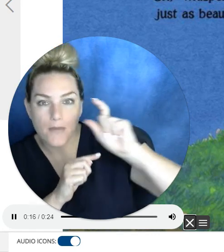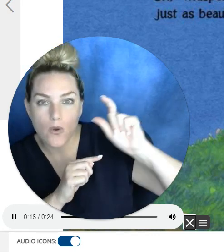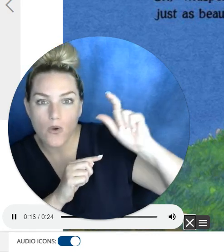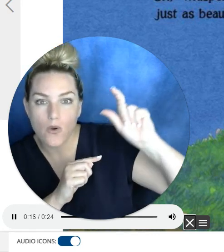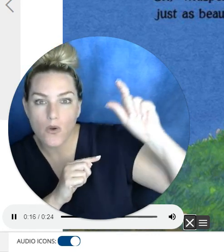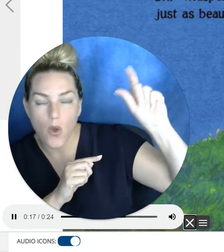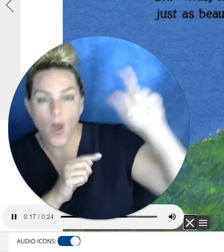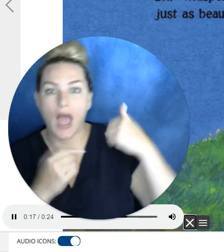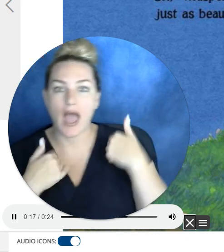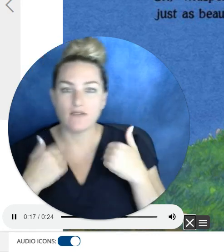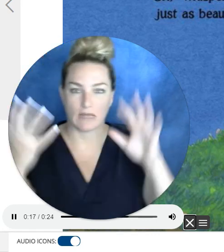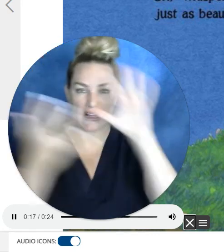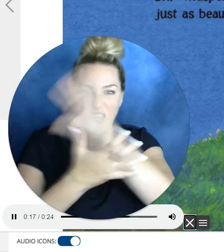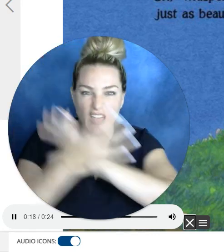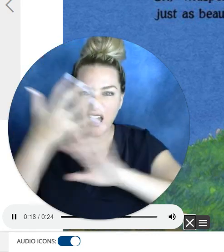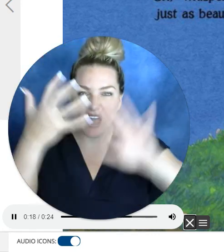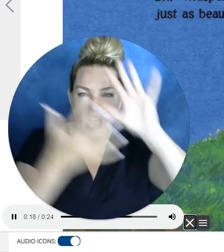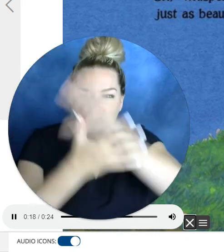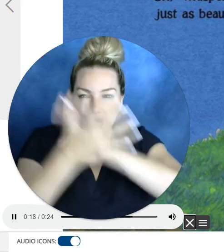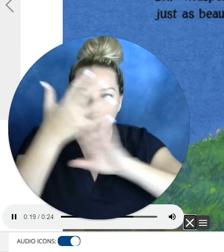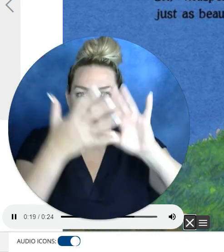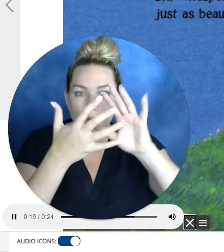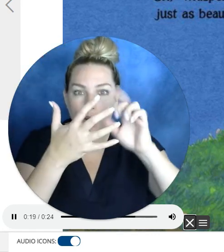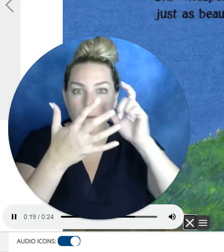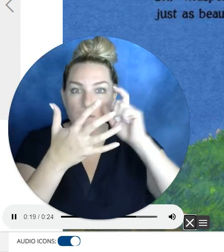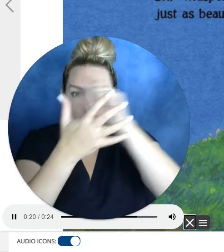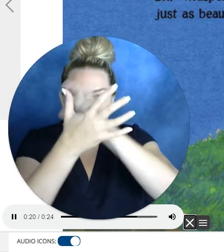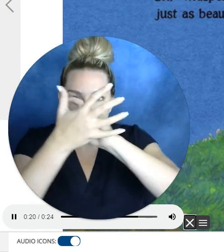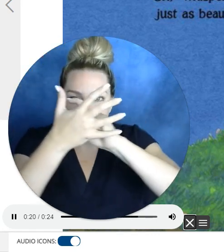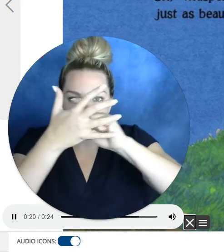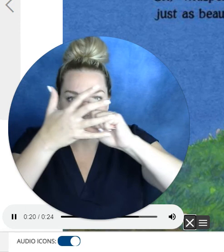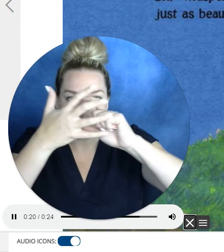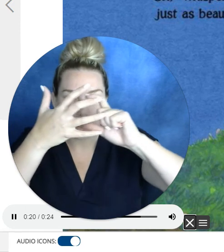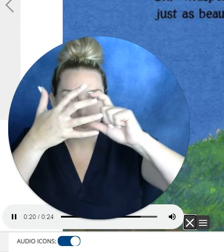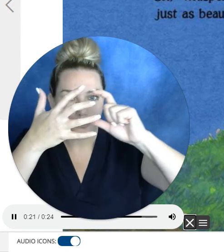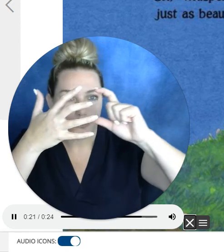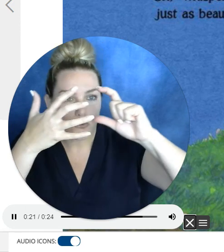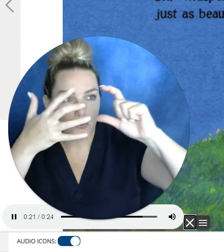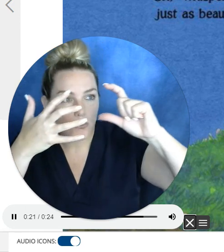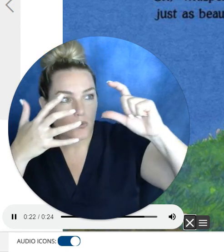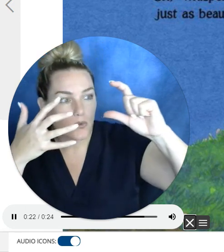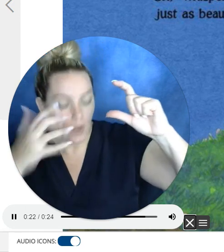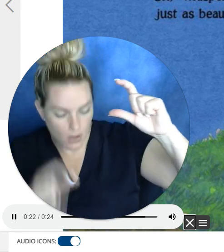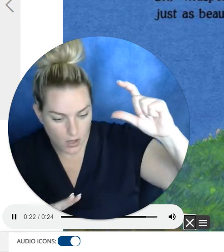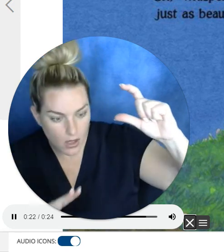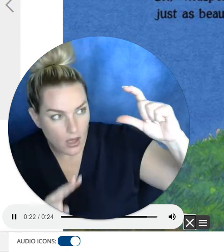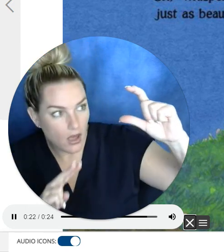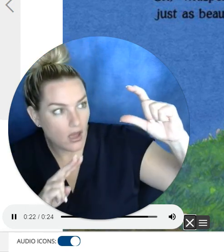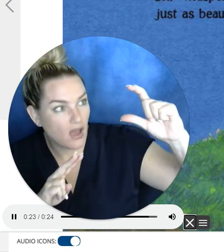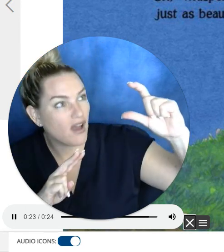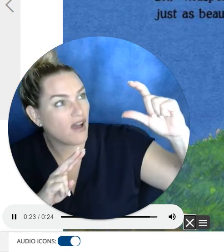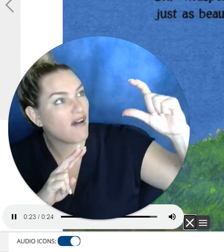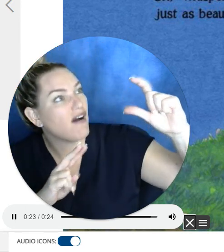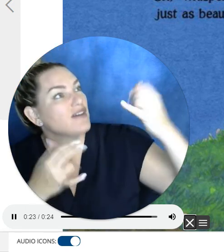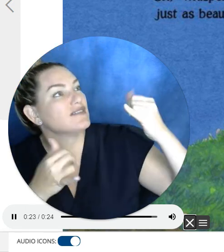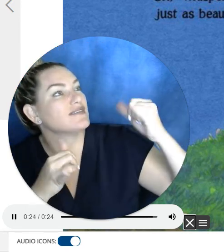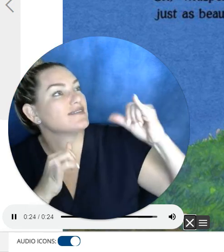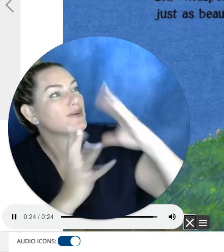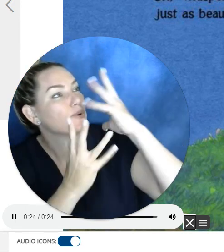was coming out from behind a cloud. "Oh," whispered Mole, "and it's just as beautiful